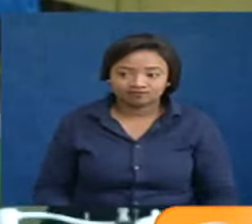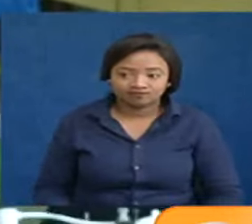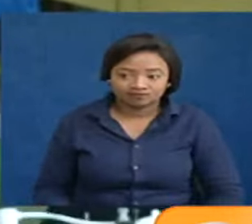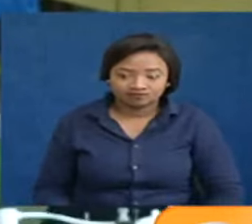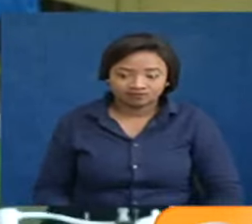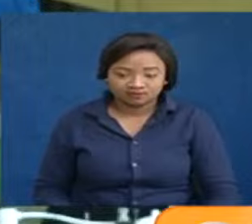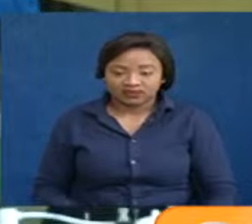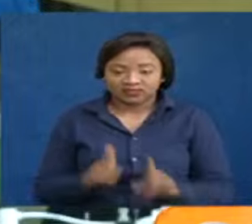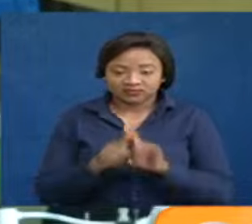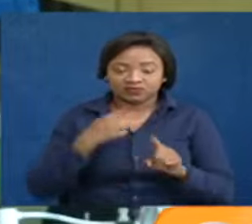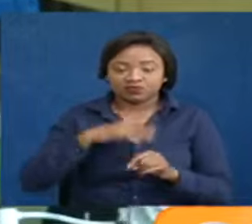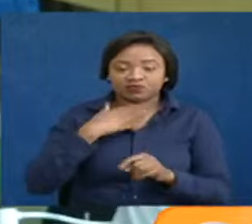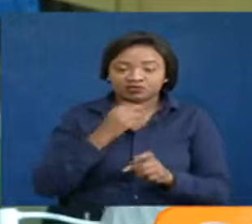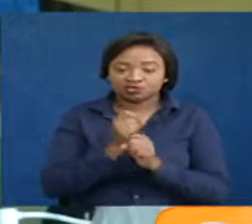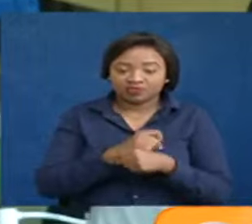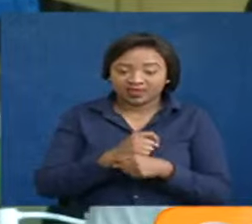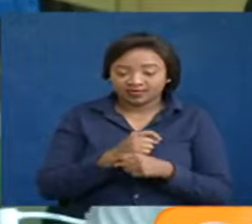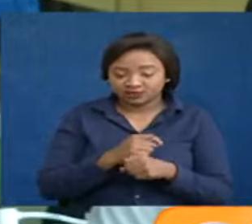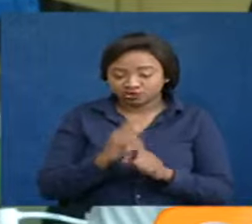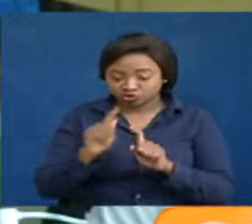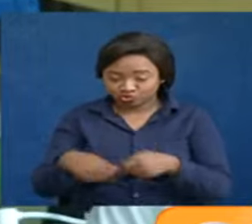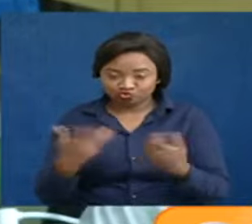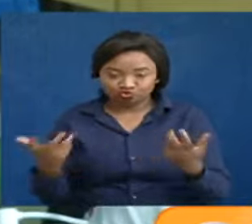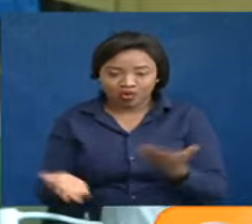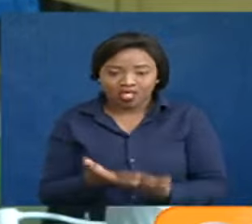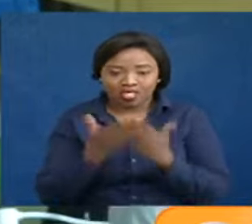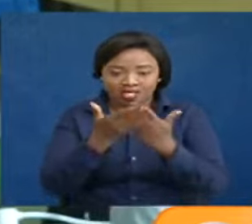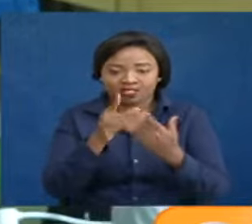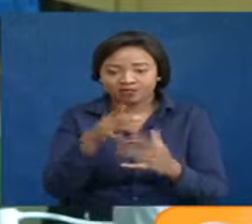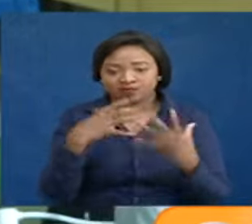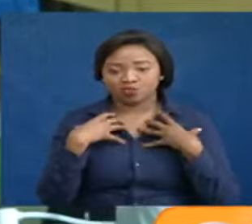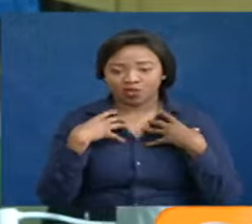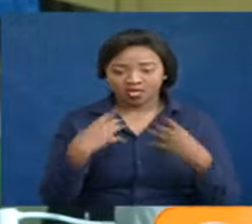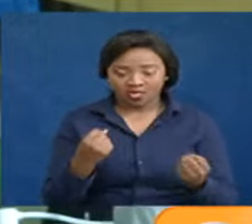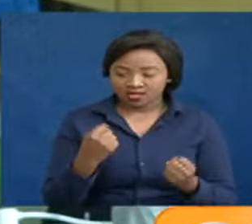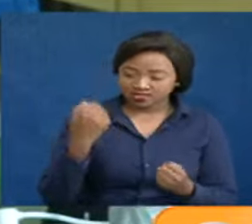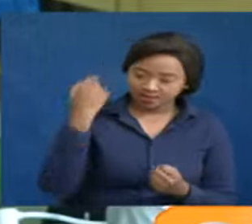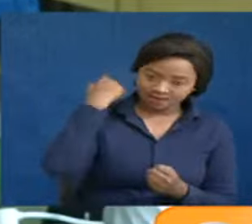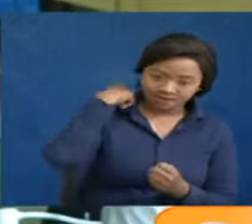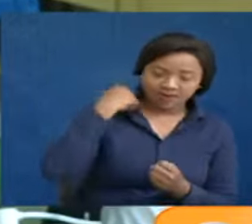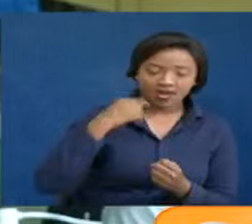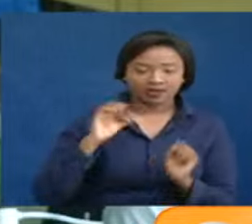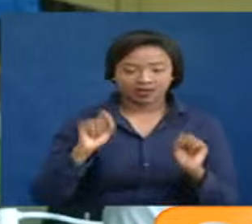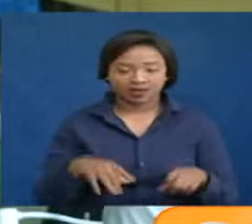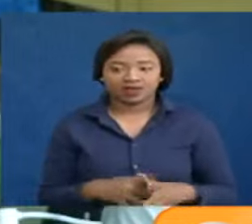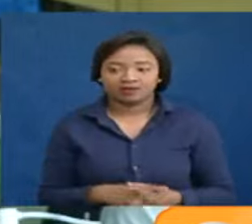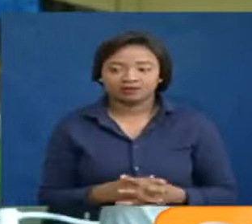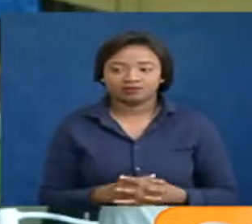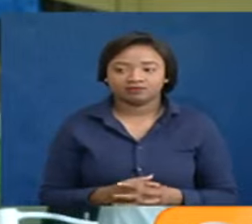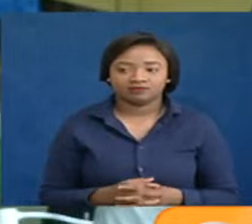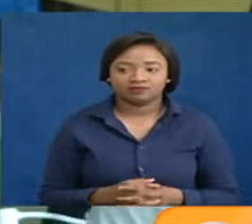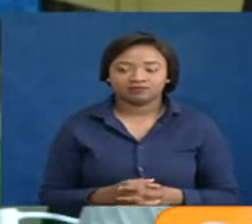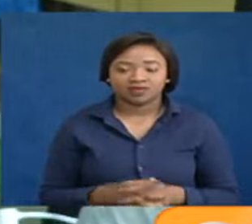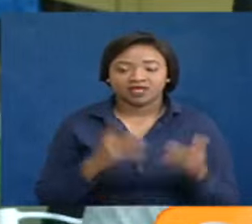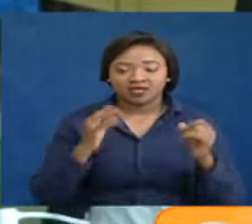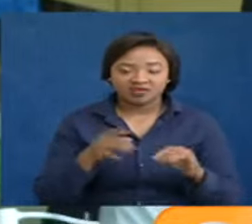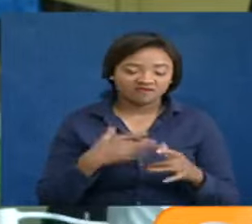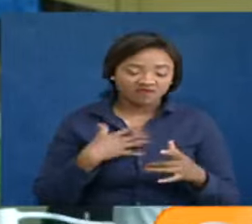as you're wearing something stylish, something fashionable, but it can also help you with the kind of condition you have, whether you have